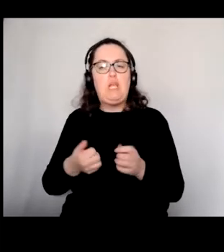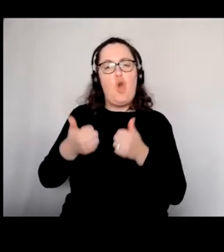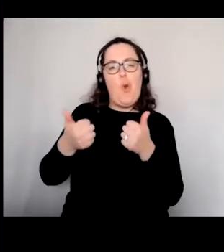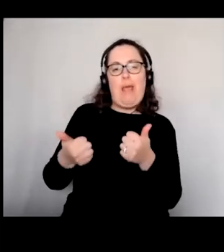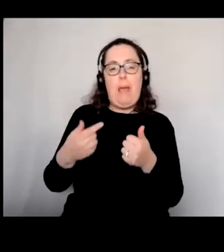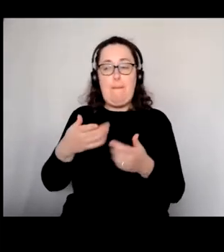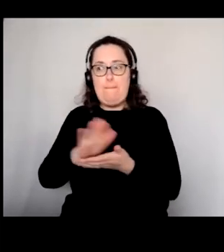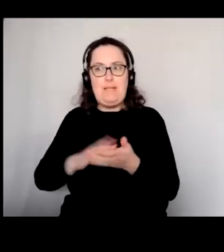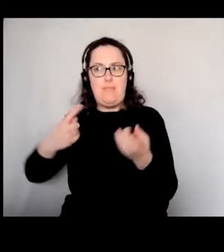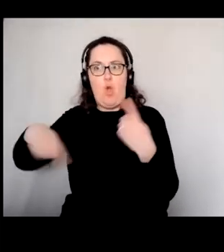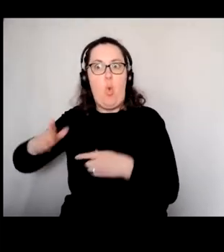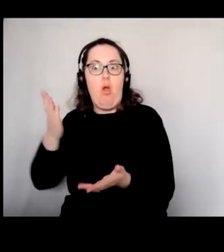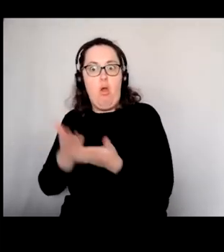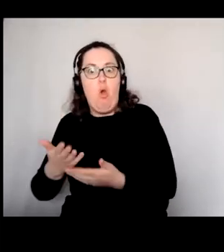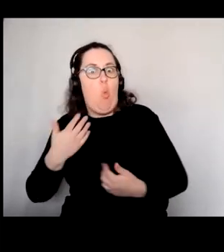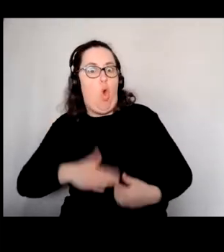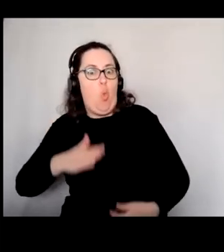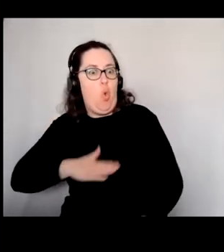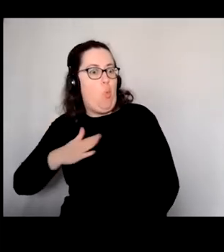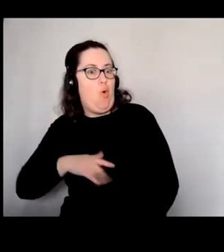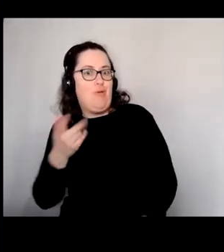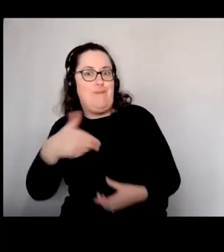And everyone seems to be on that bandwagon.